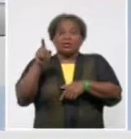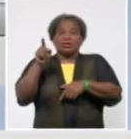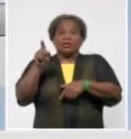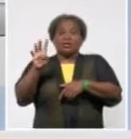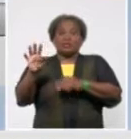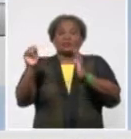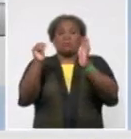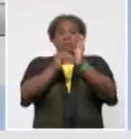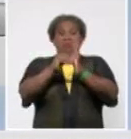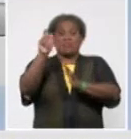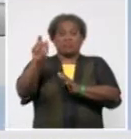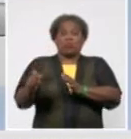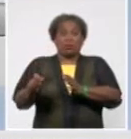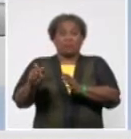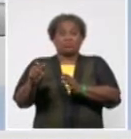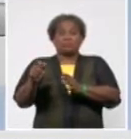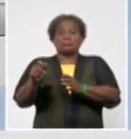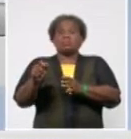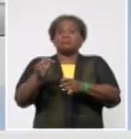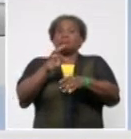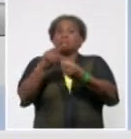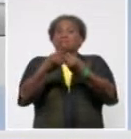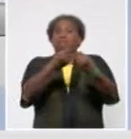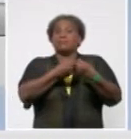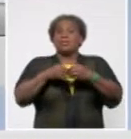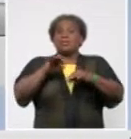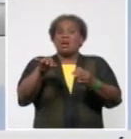14,362,738 infections, which represents the